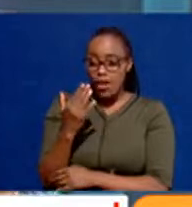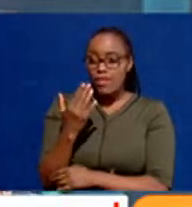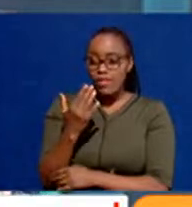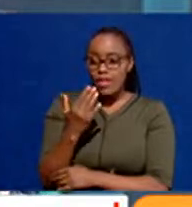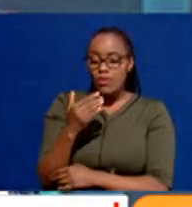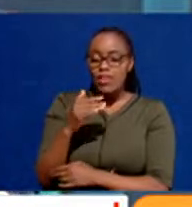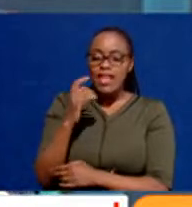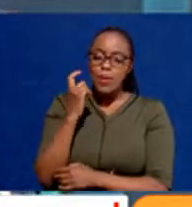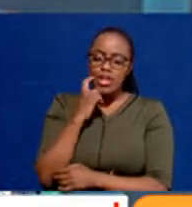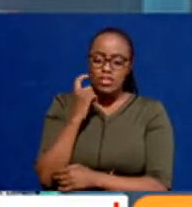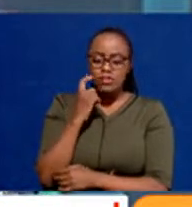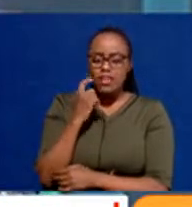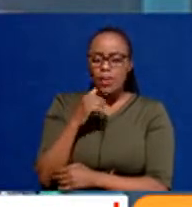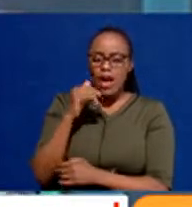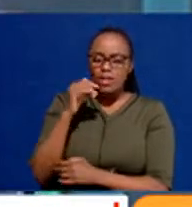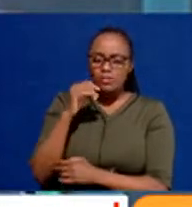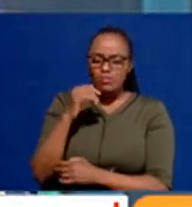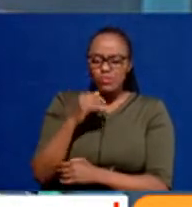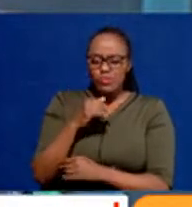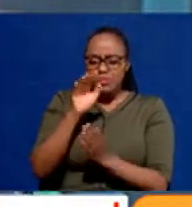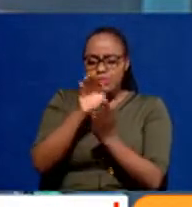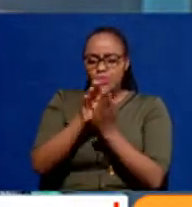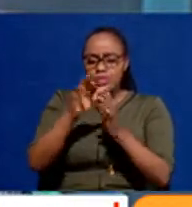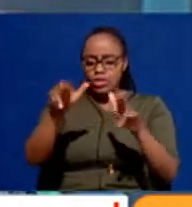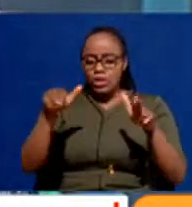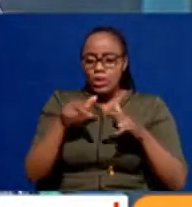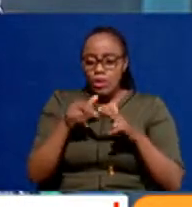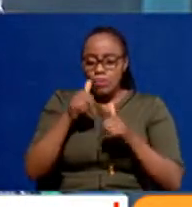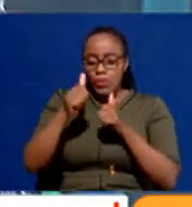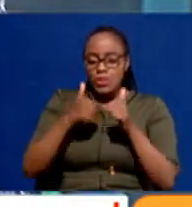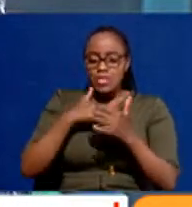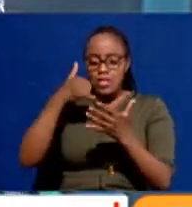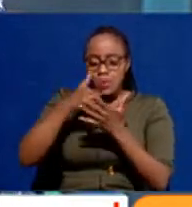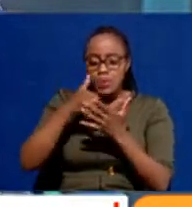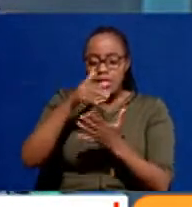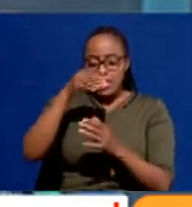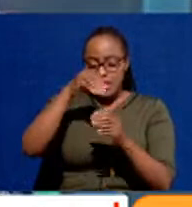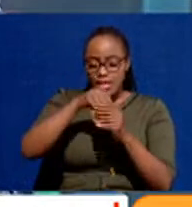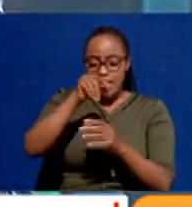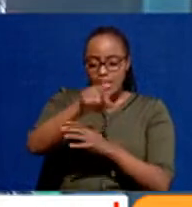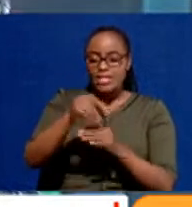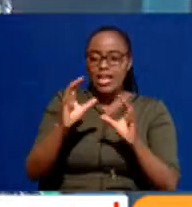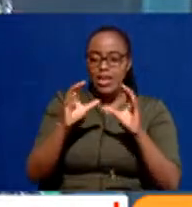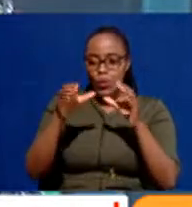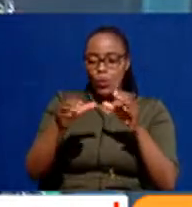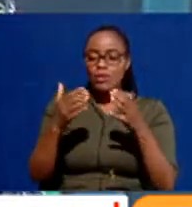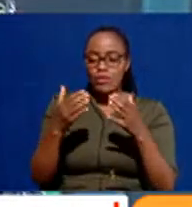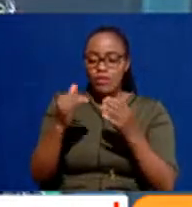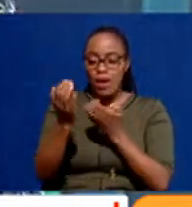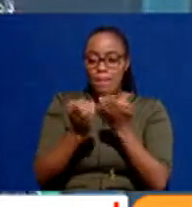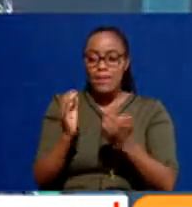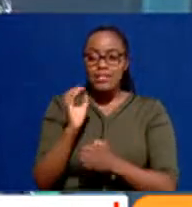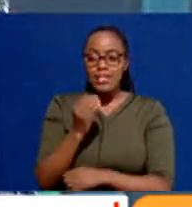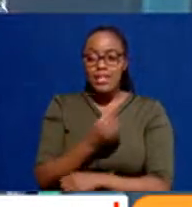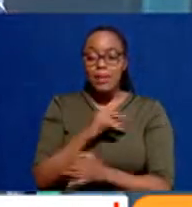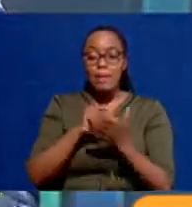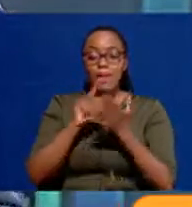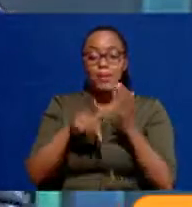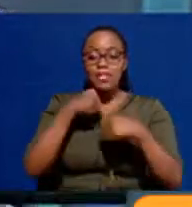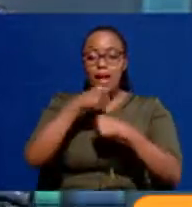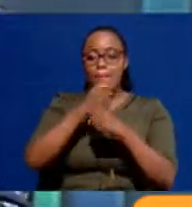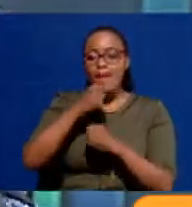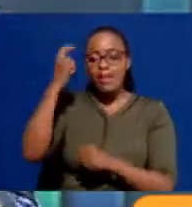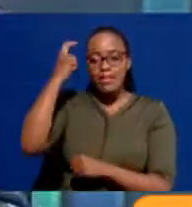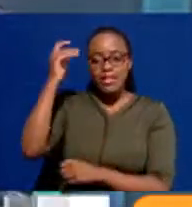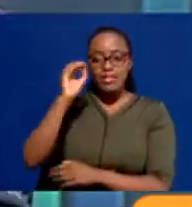our warehouses, and warehousing is part and parcel of our business. Mm-hmm. Actually, it's the core of our business. So it doesn't make